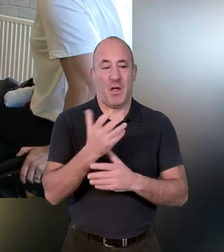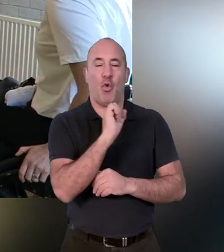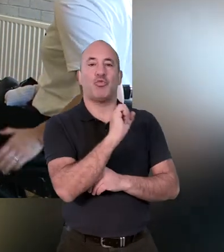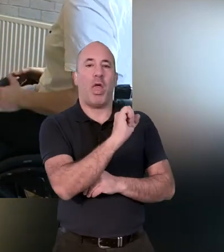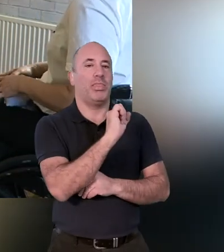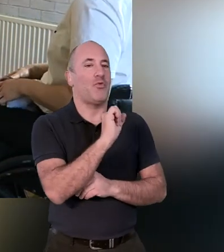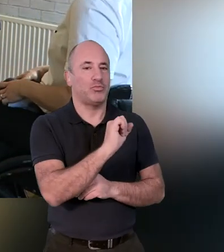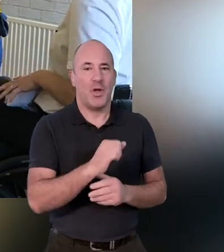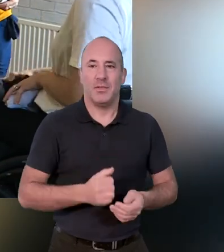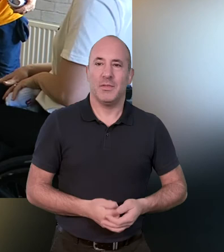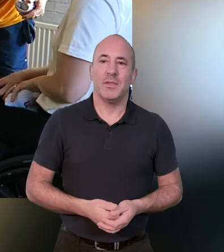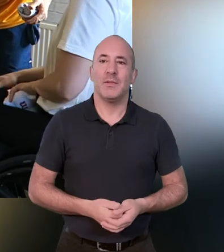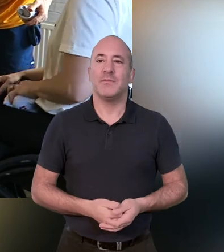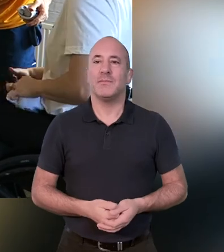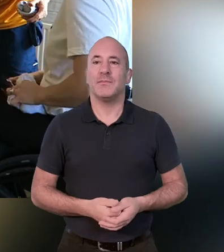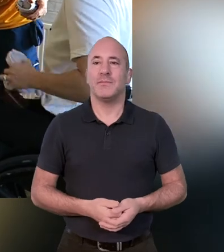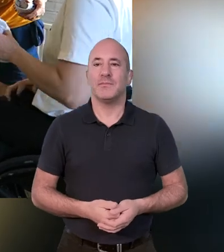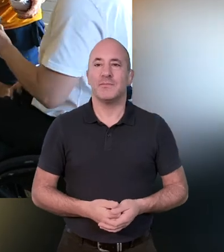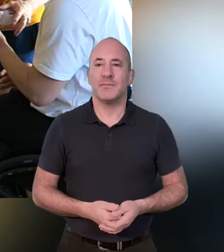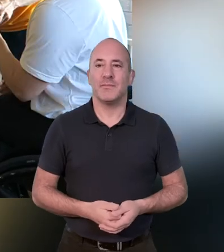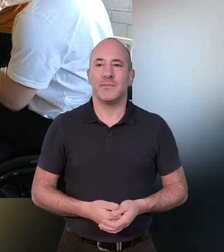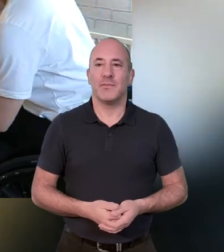So here we go again.